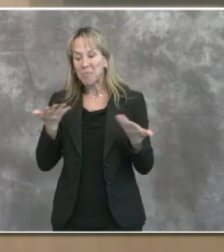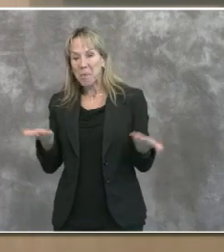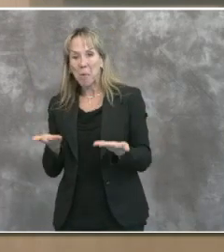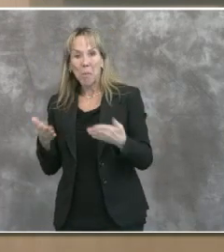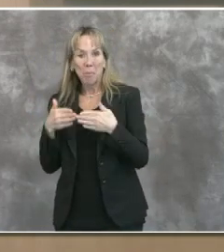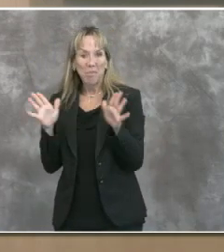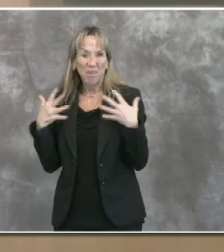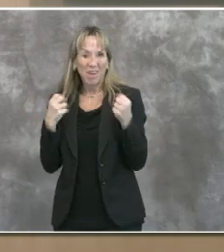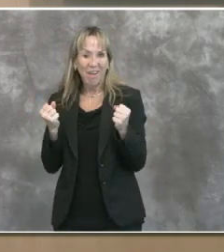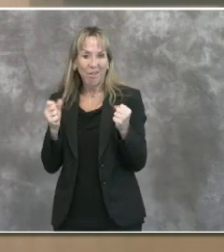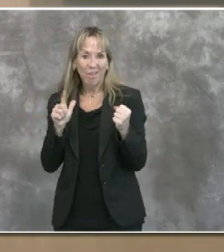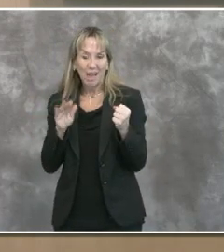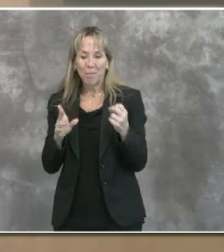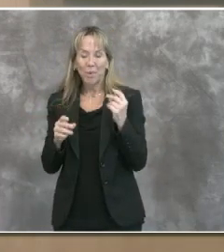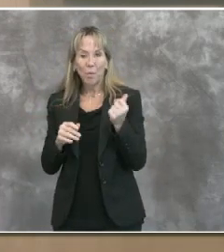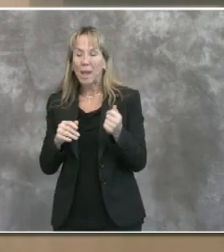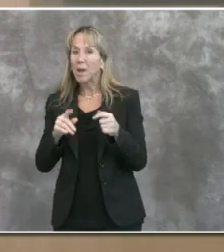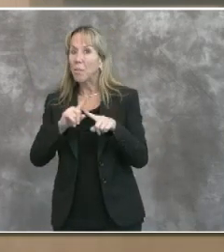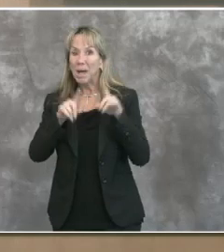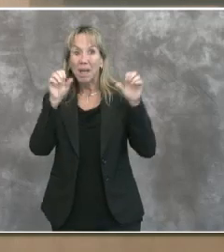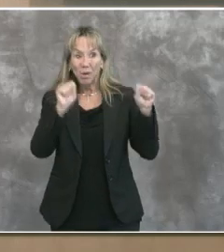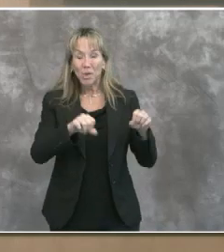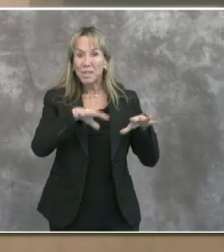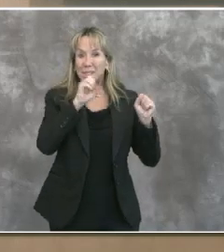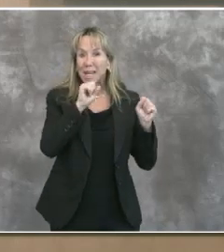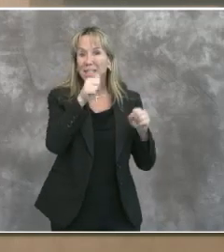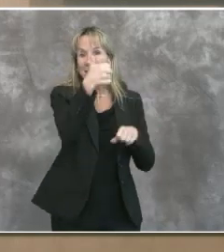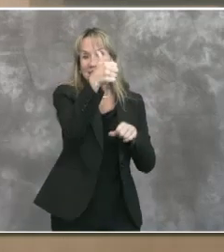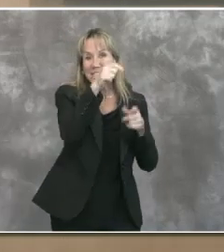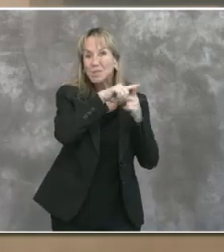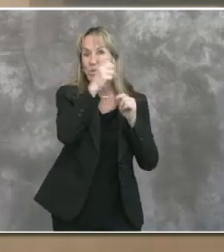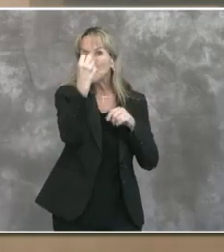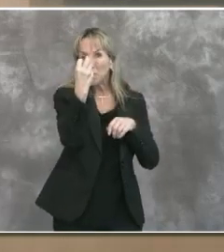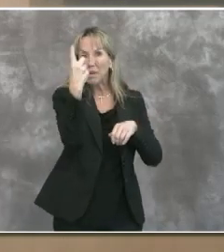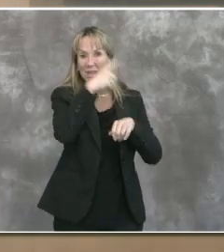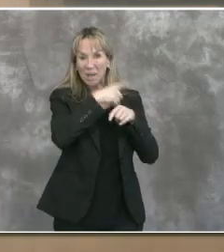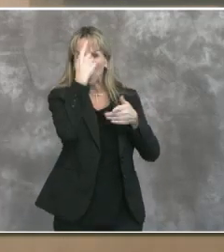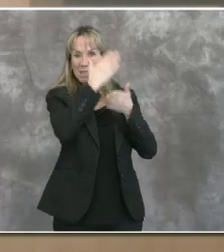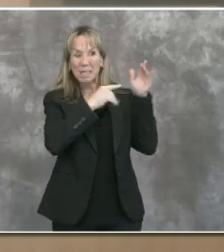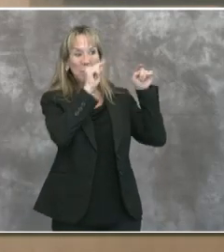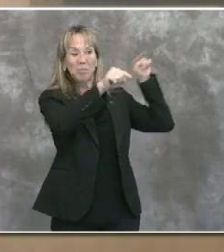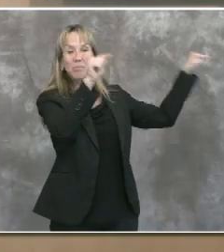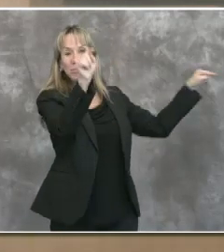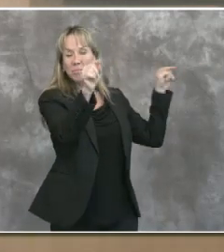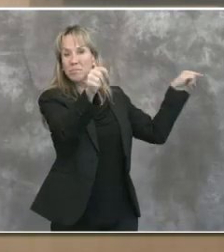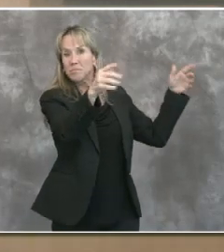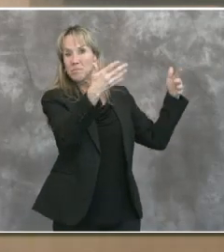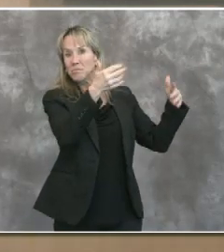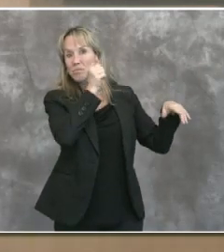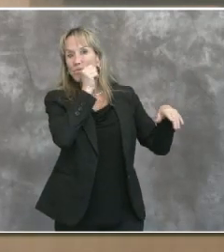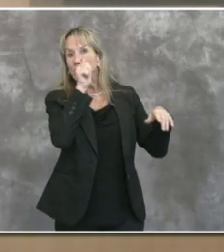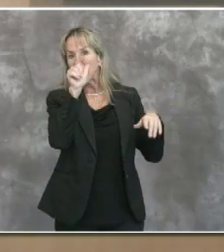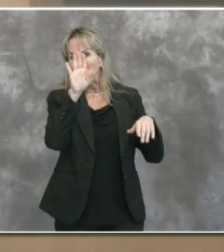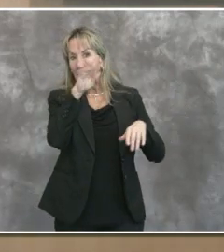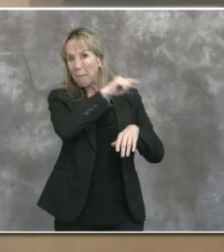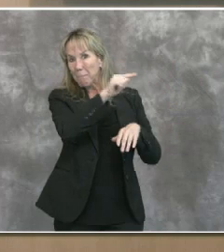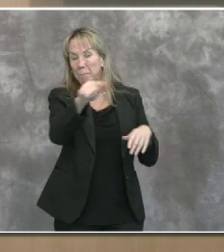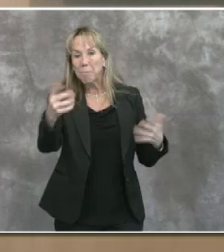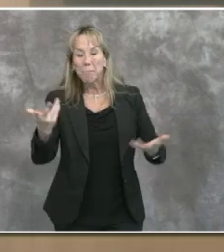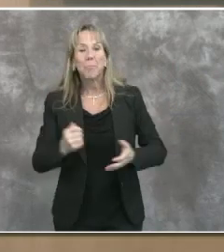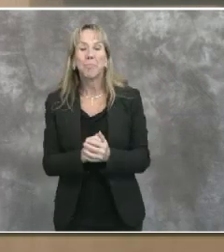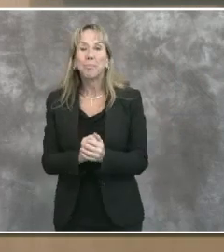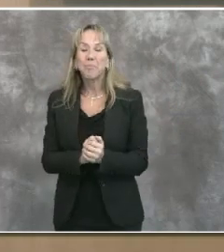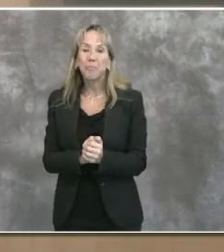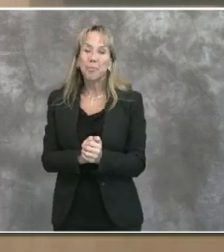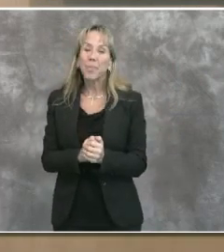the result right away. It can still be 10 to 12 days from some commercial labs. Really, the way that we're going